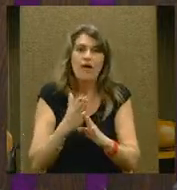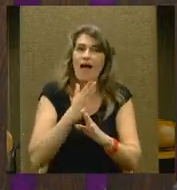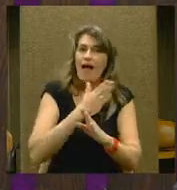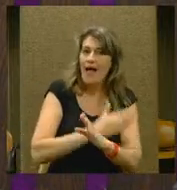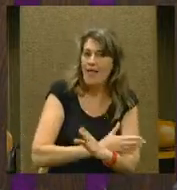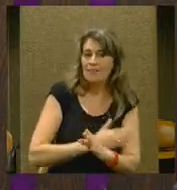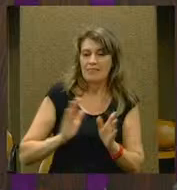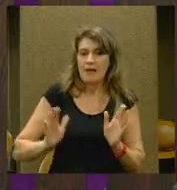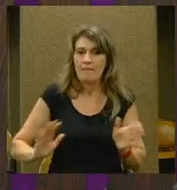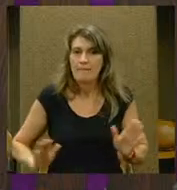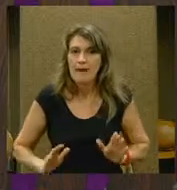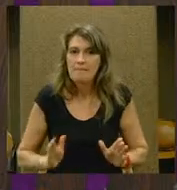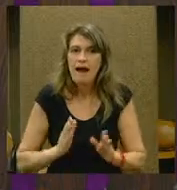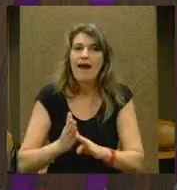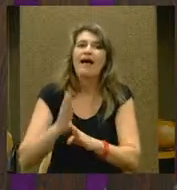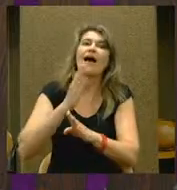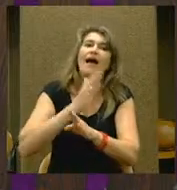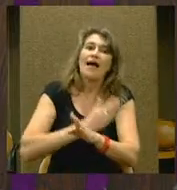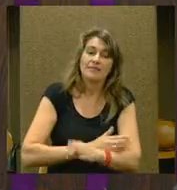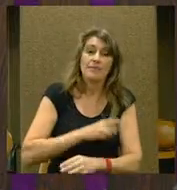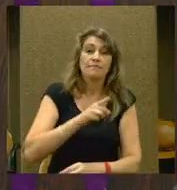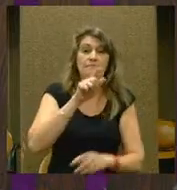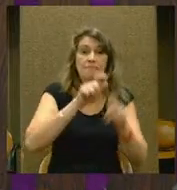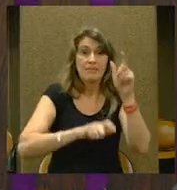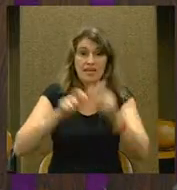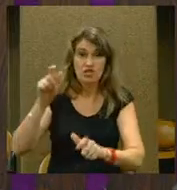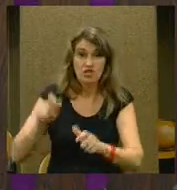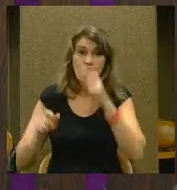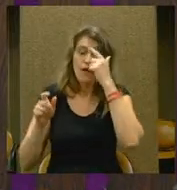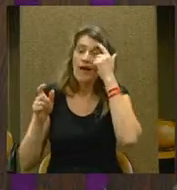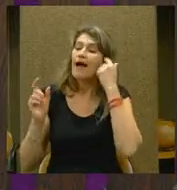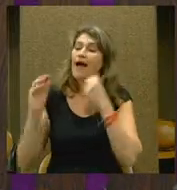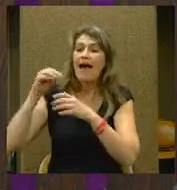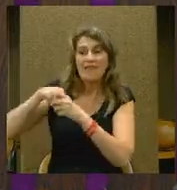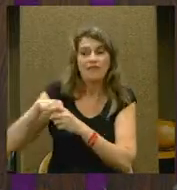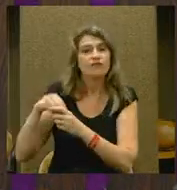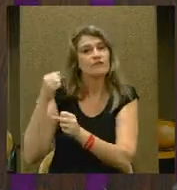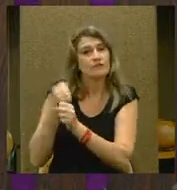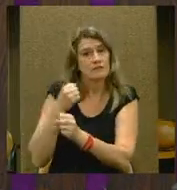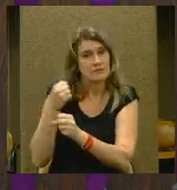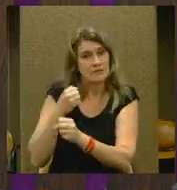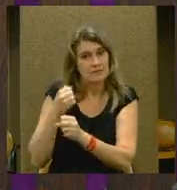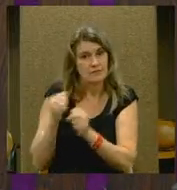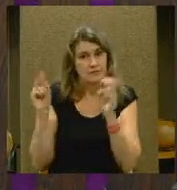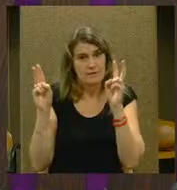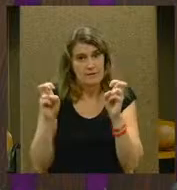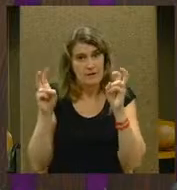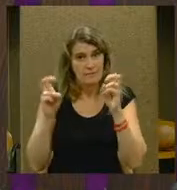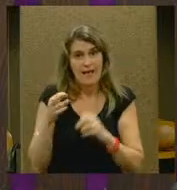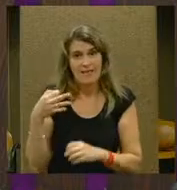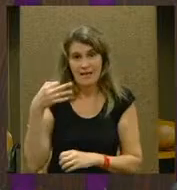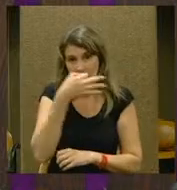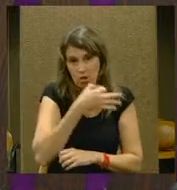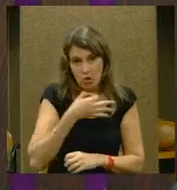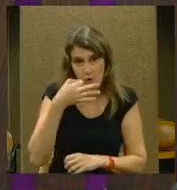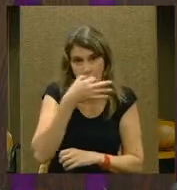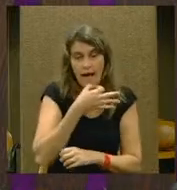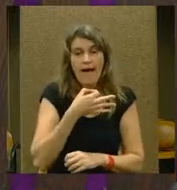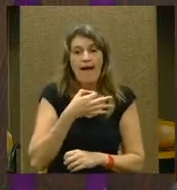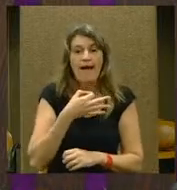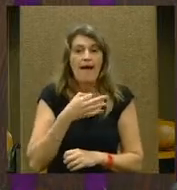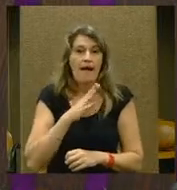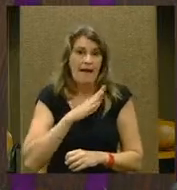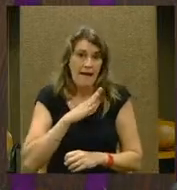and be trained in this aspect. This is also something that has been a request from the people who